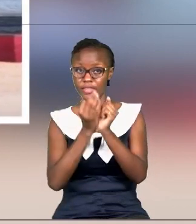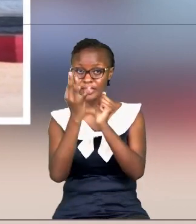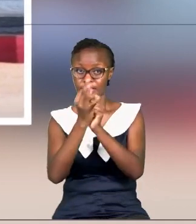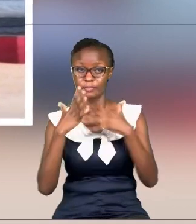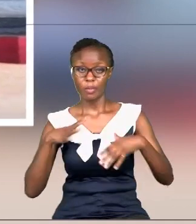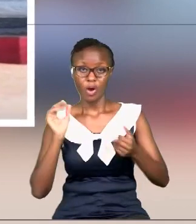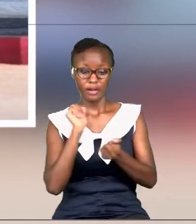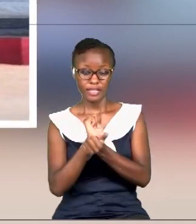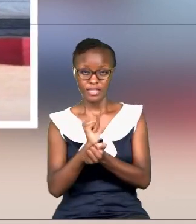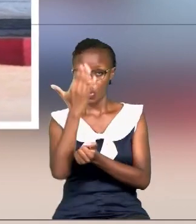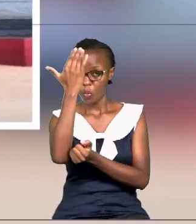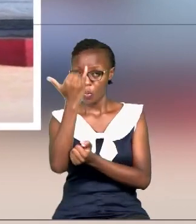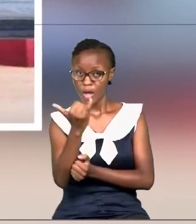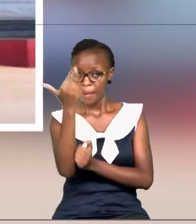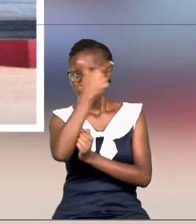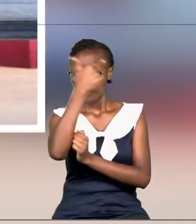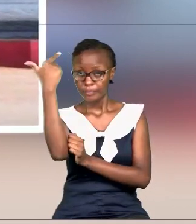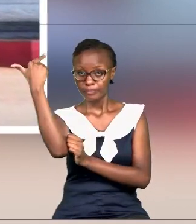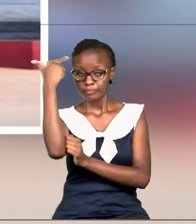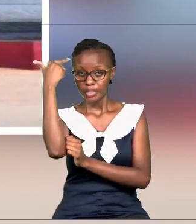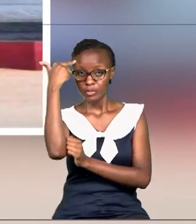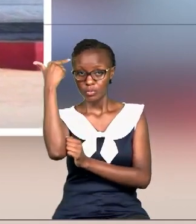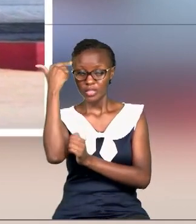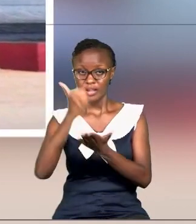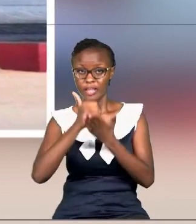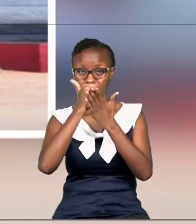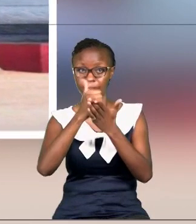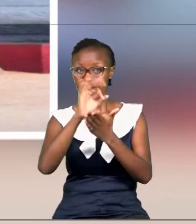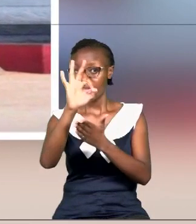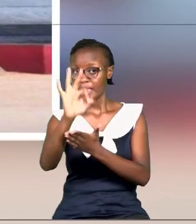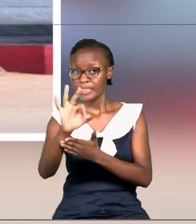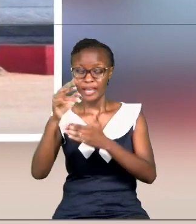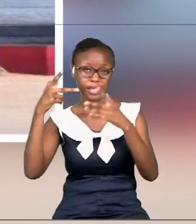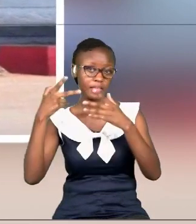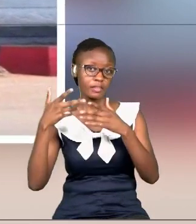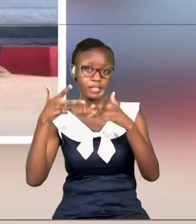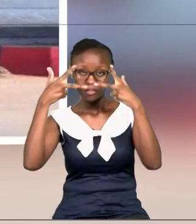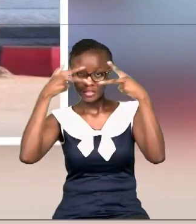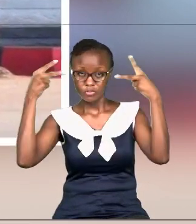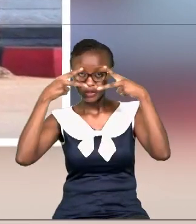over allegations of aiding three terror suspects escape Kamiti maximum prison.